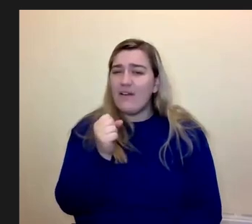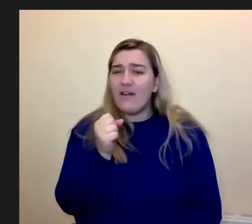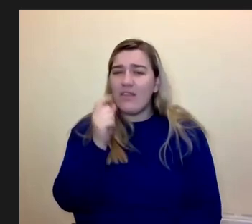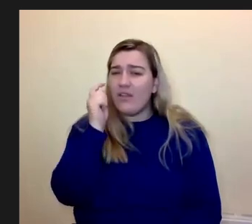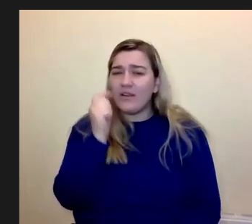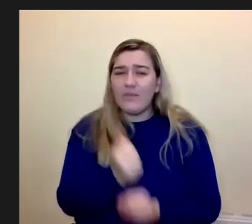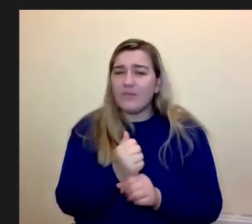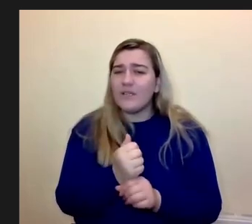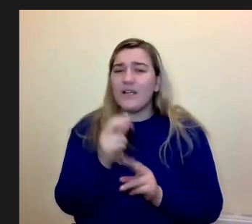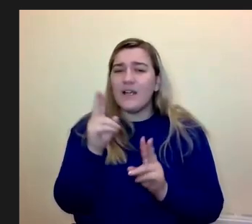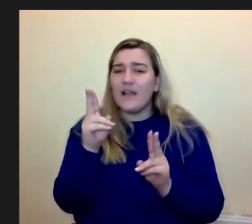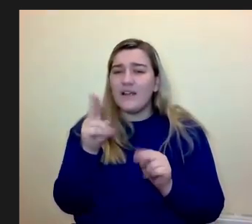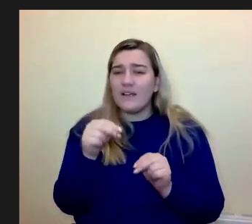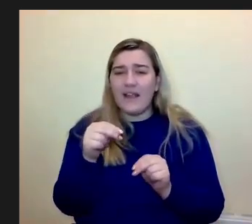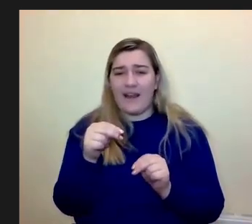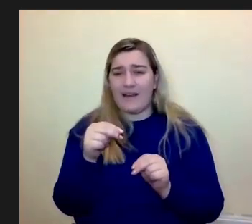today. So